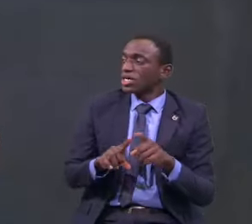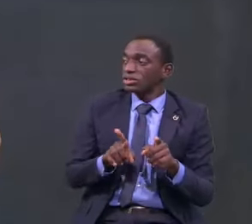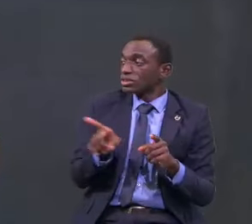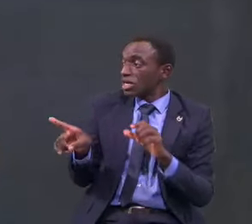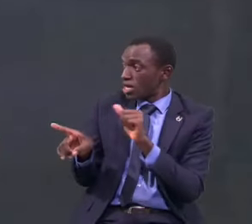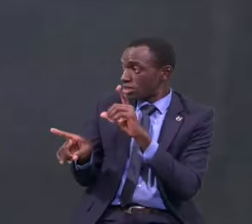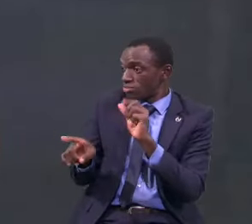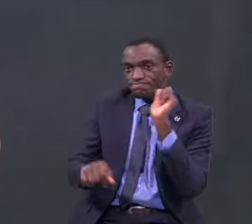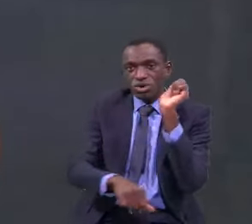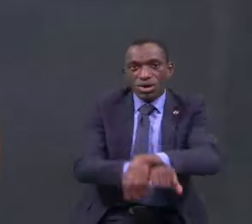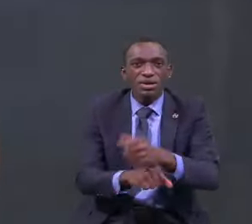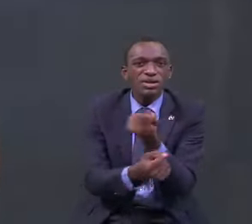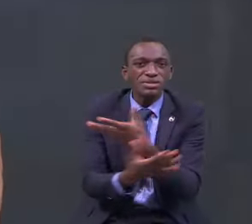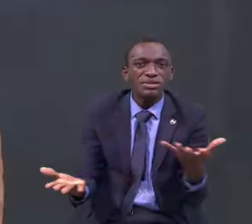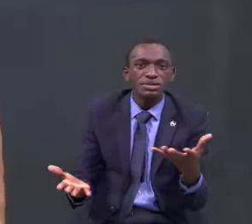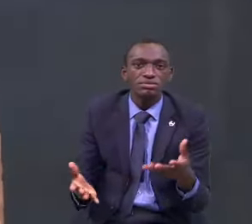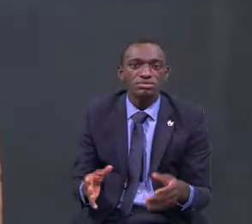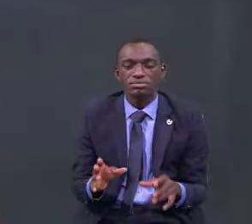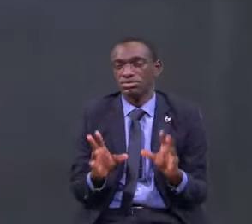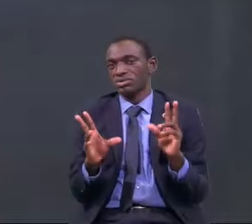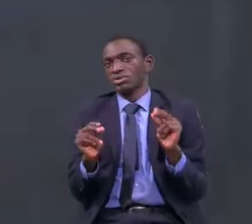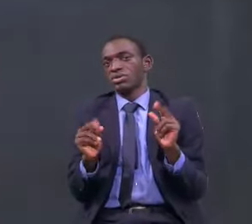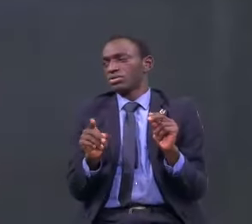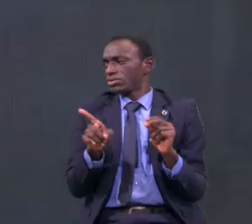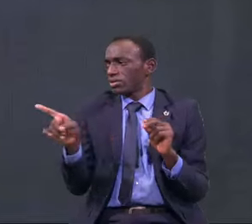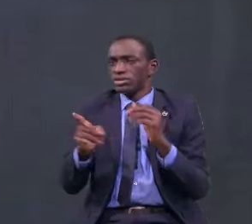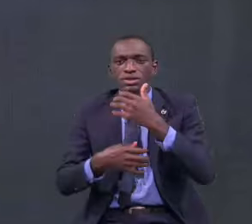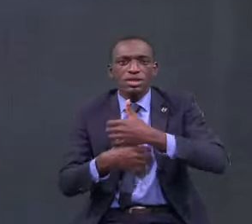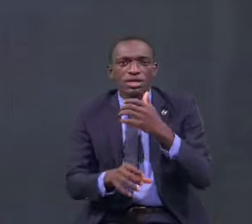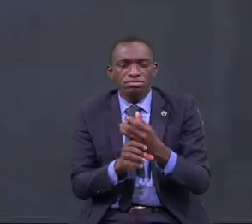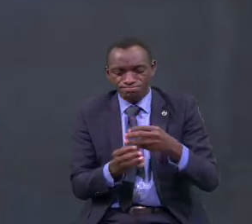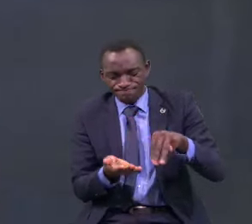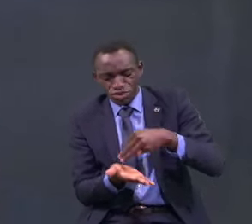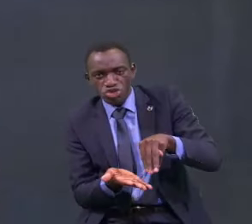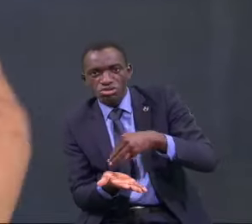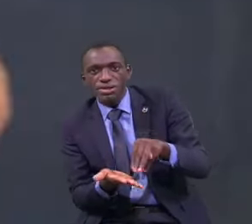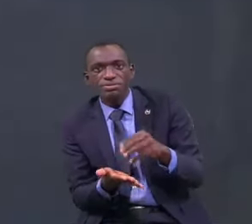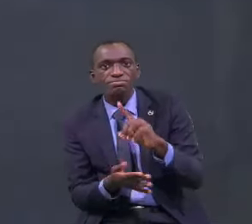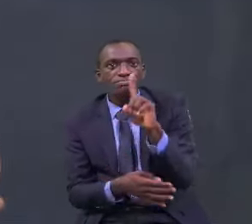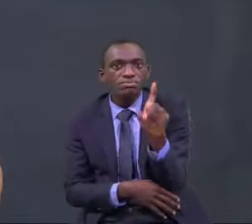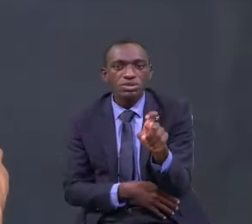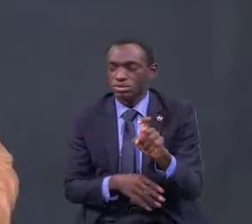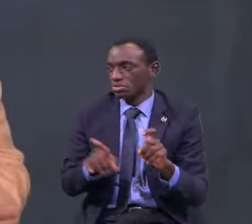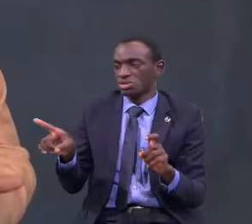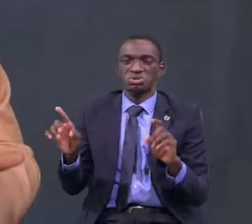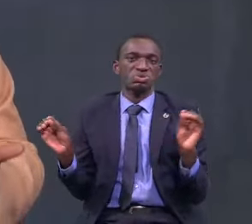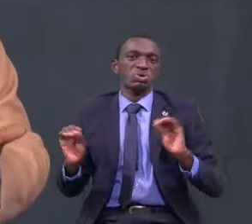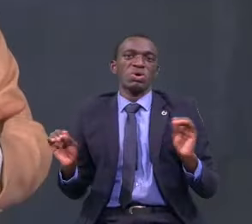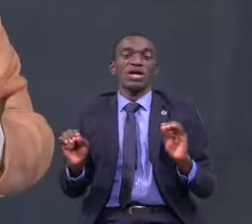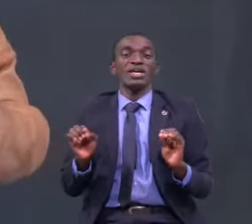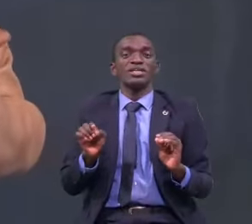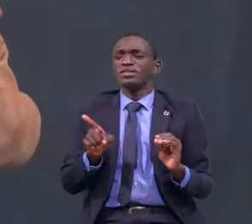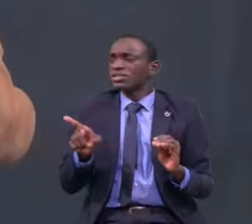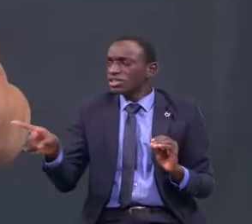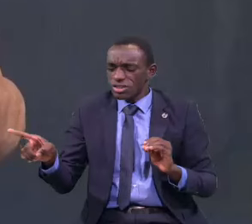No. Did he create music? No. Did he dig up the earth